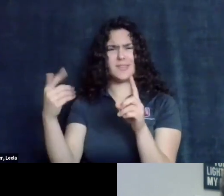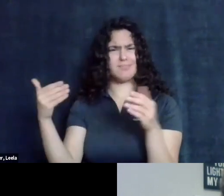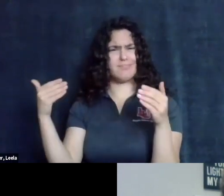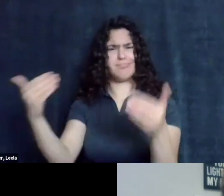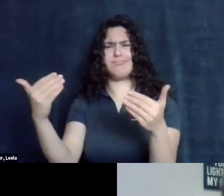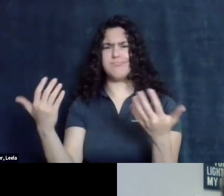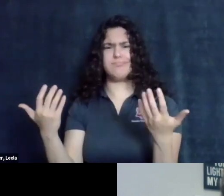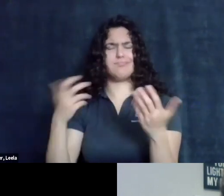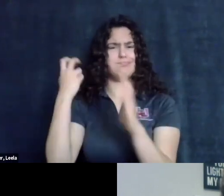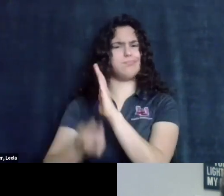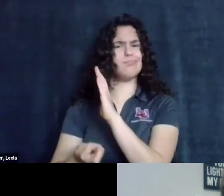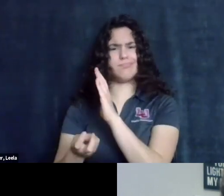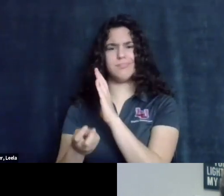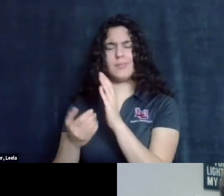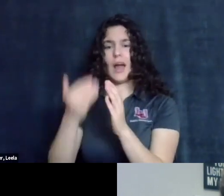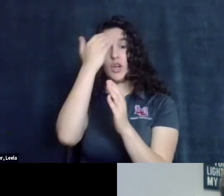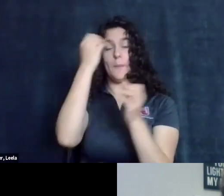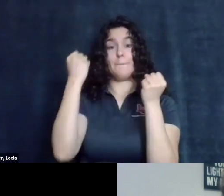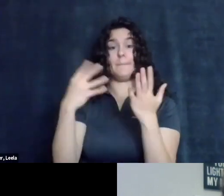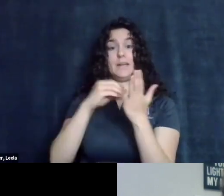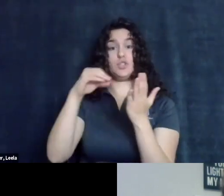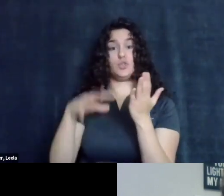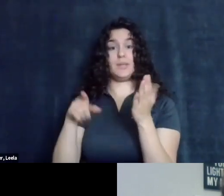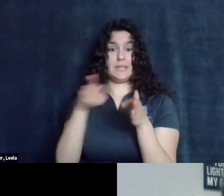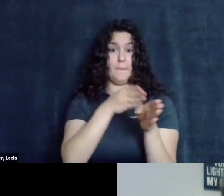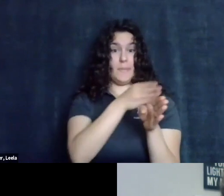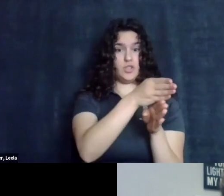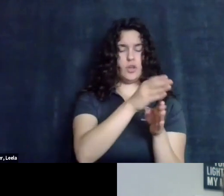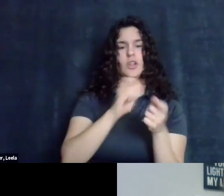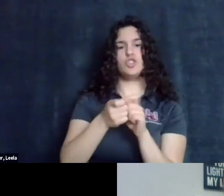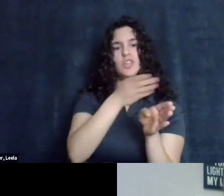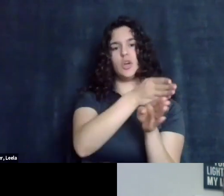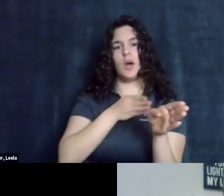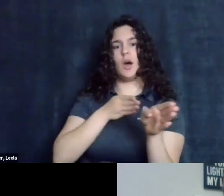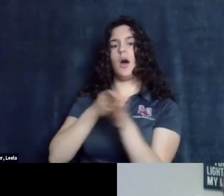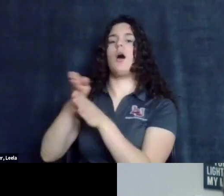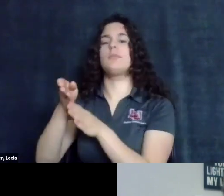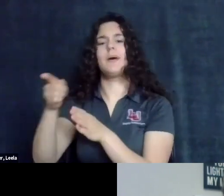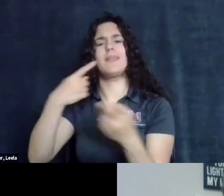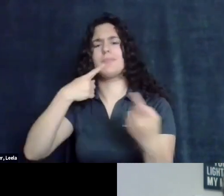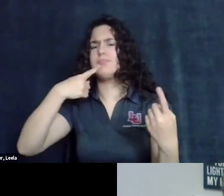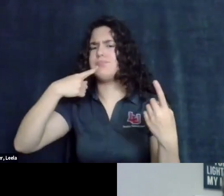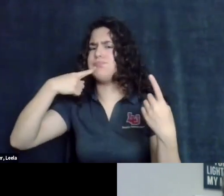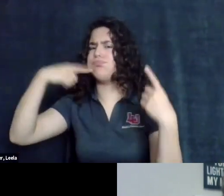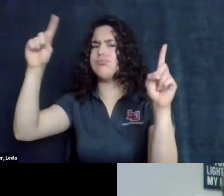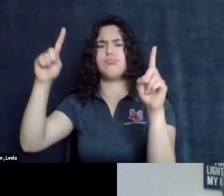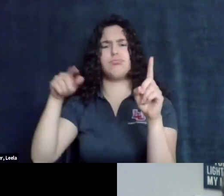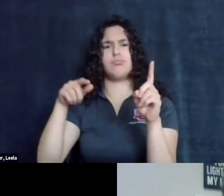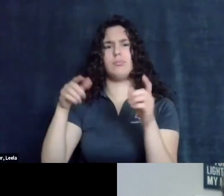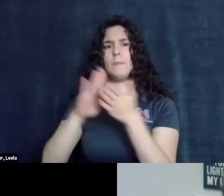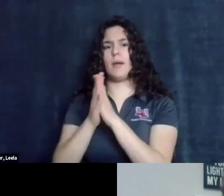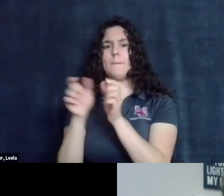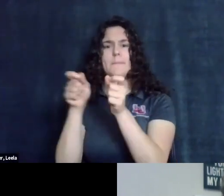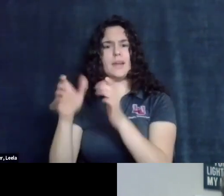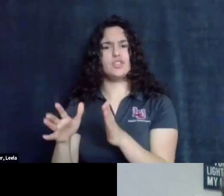I know a lot of students who have changed their majors and they've become very successful marketing people or management or even